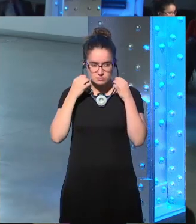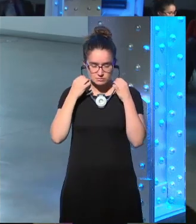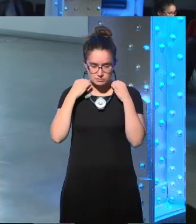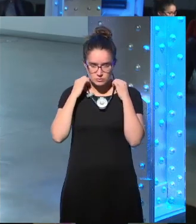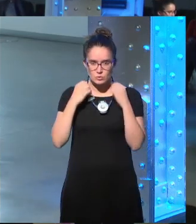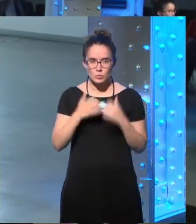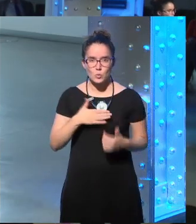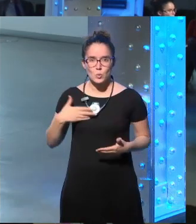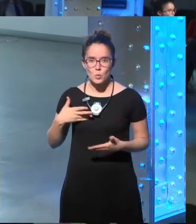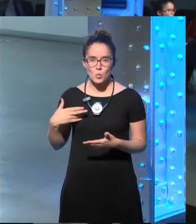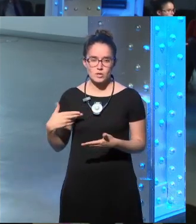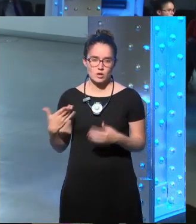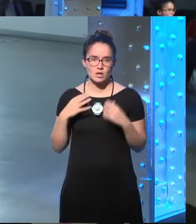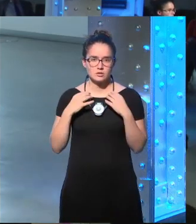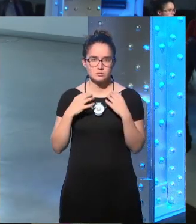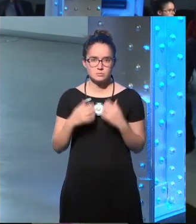Como queráis.